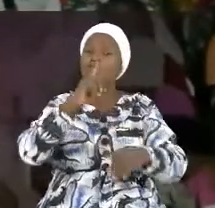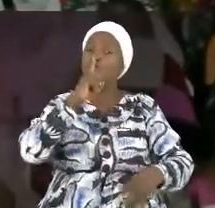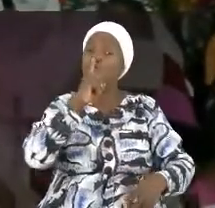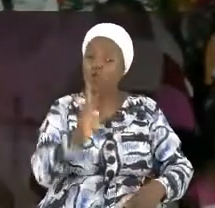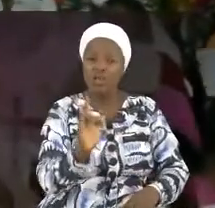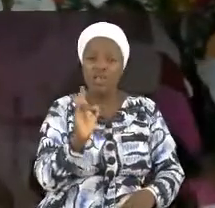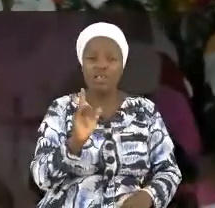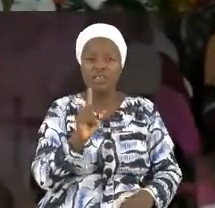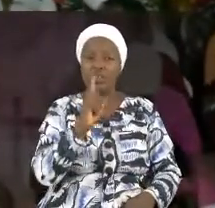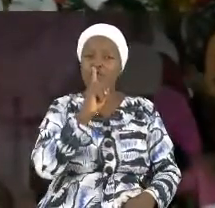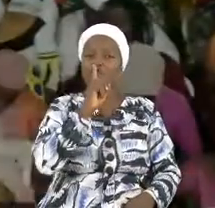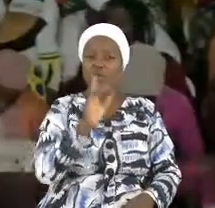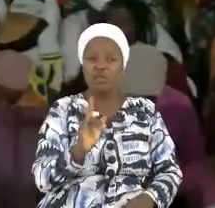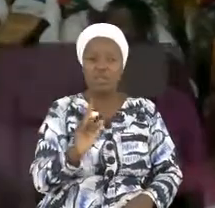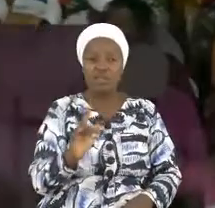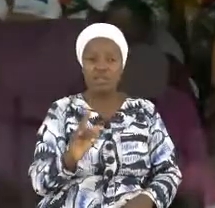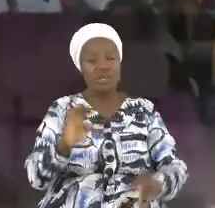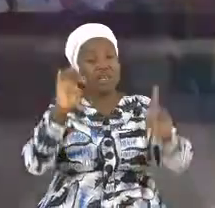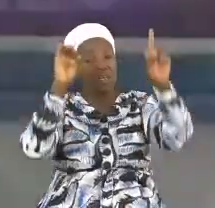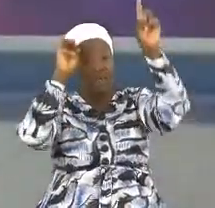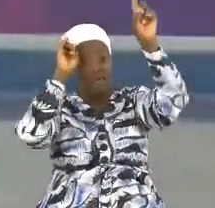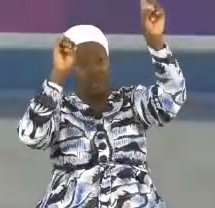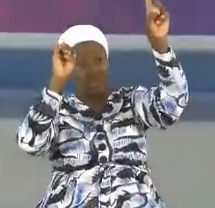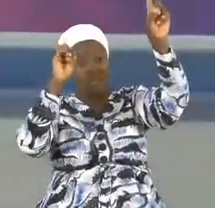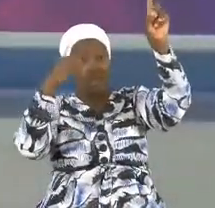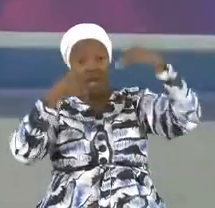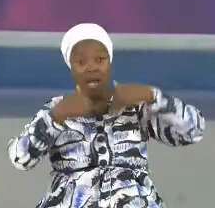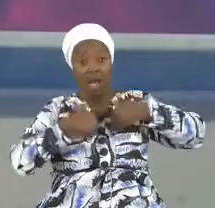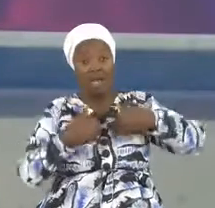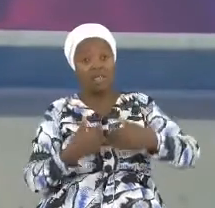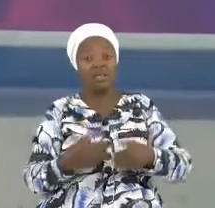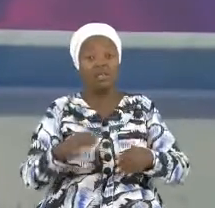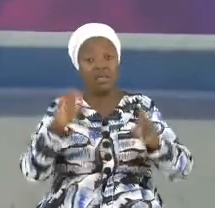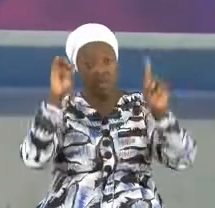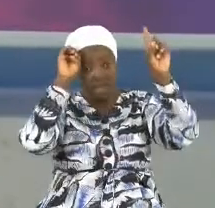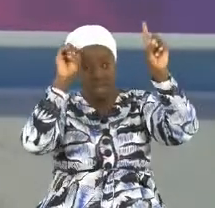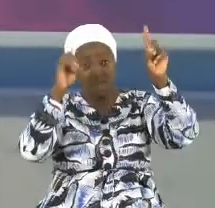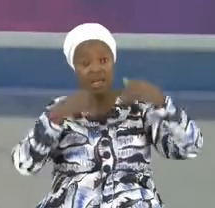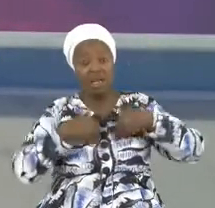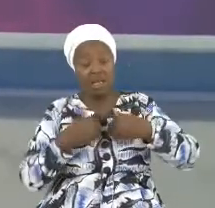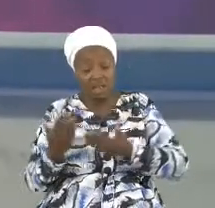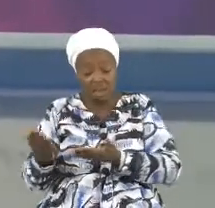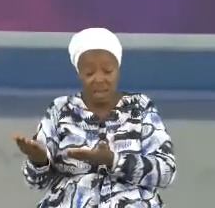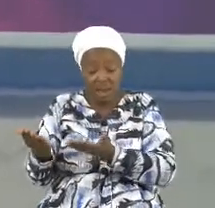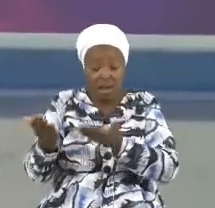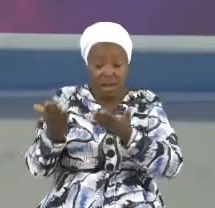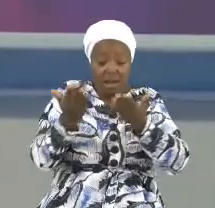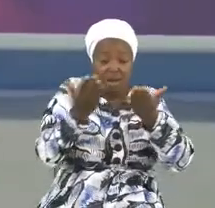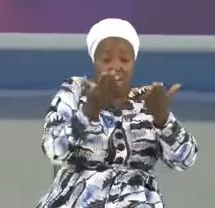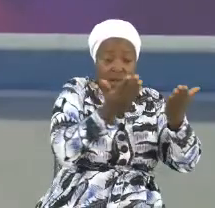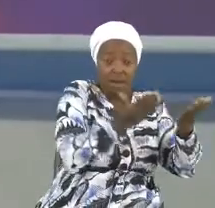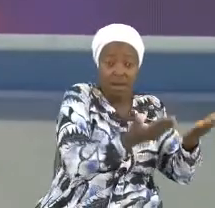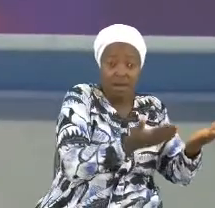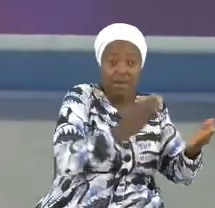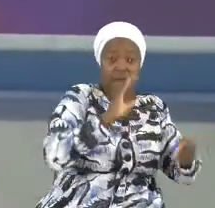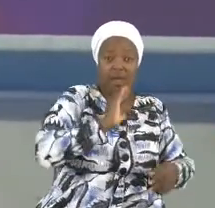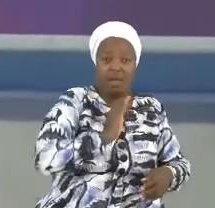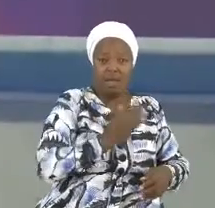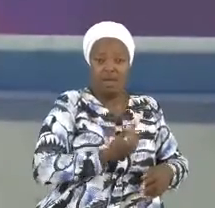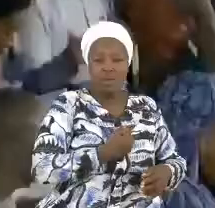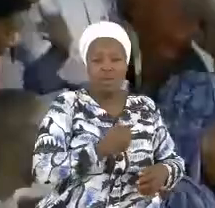he has borne, he has carried our griefs." He has carried them away.